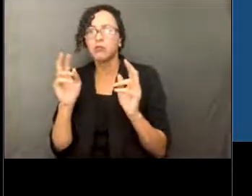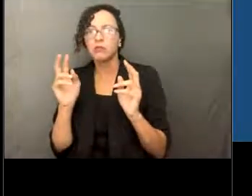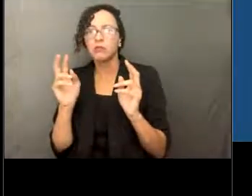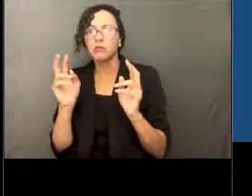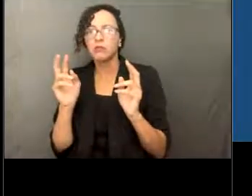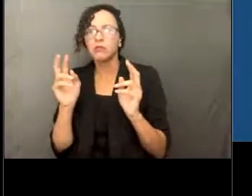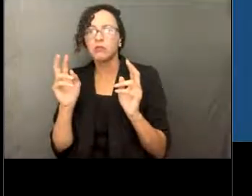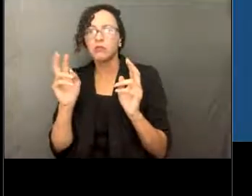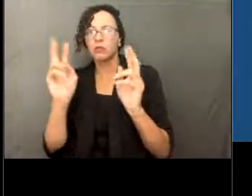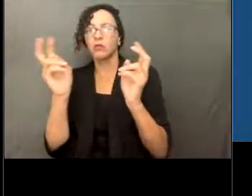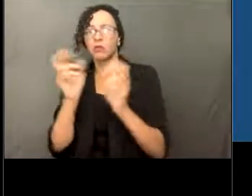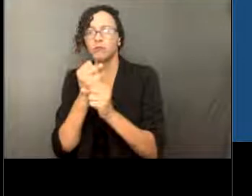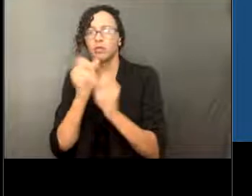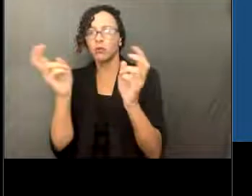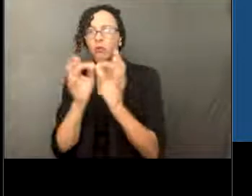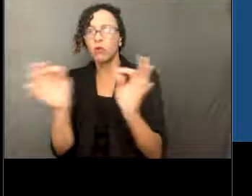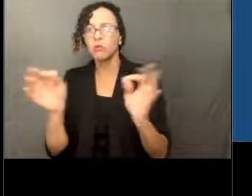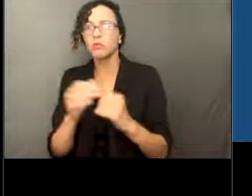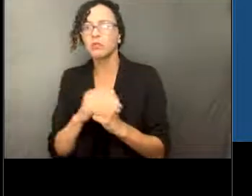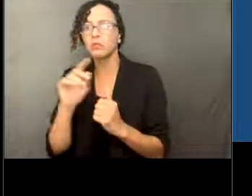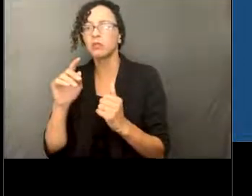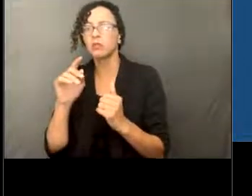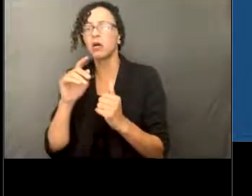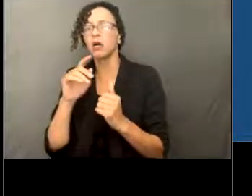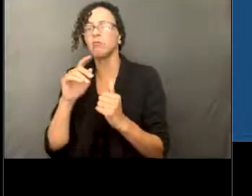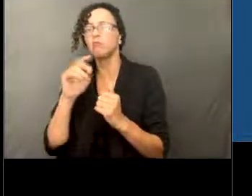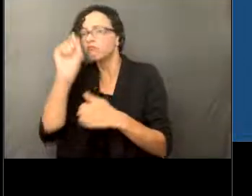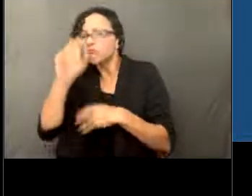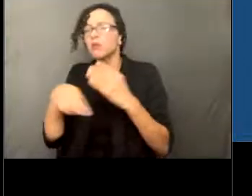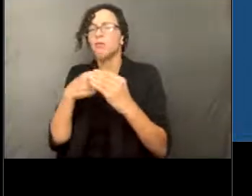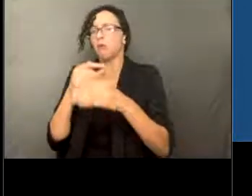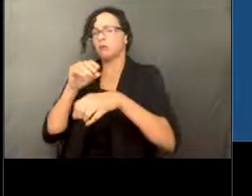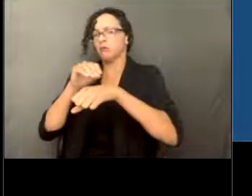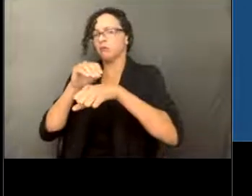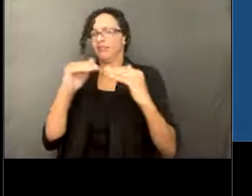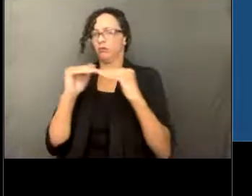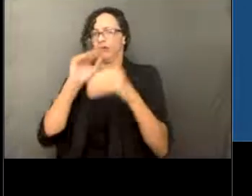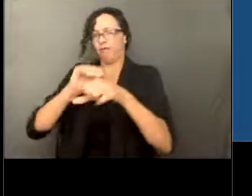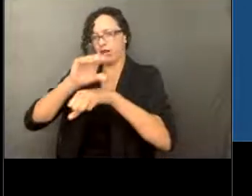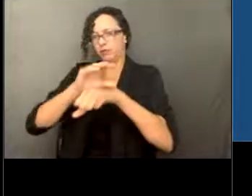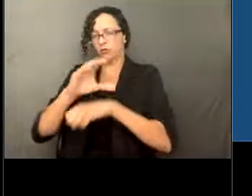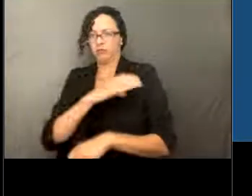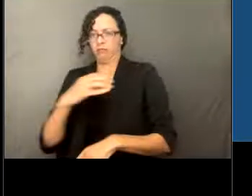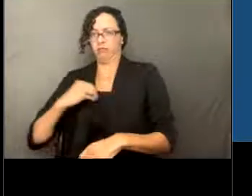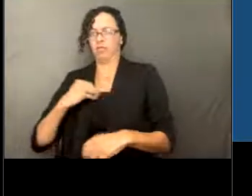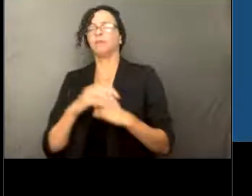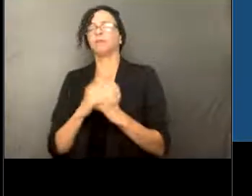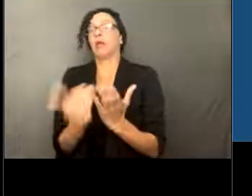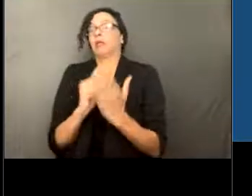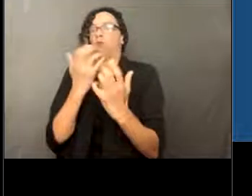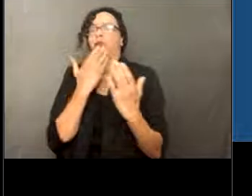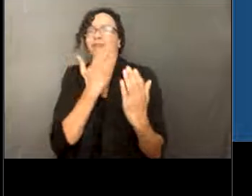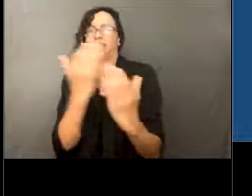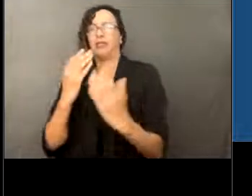Yes. For the advisory committee. But I just want to again thank the commissioners who voiced their opinion